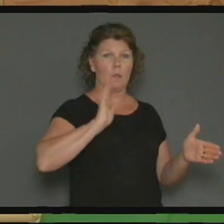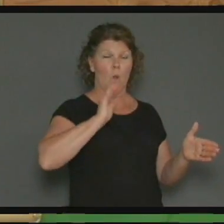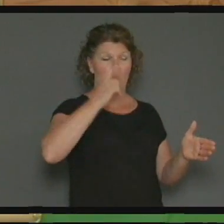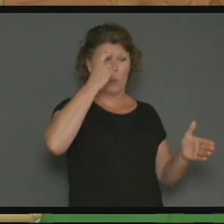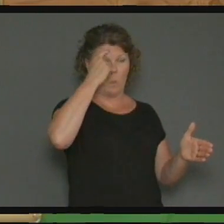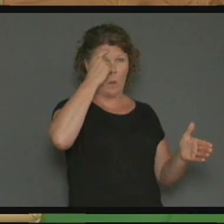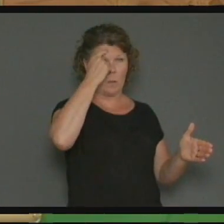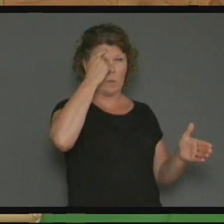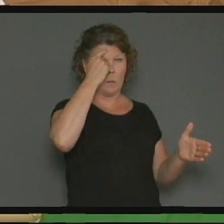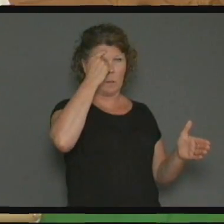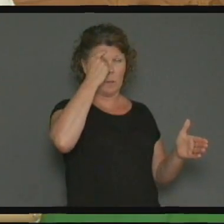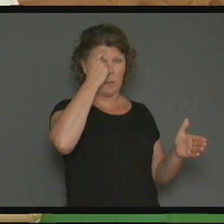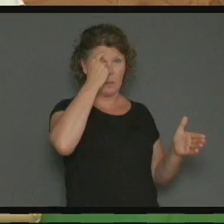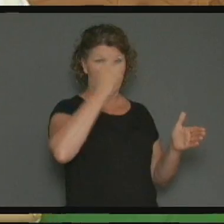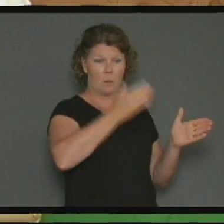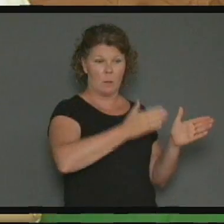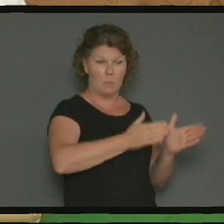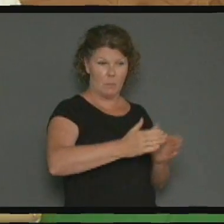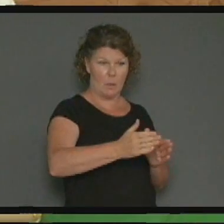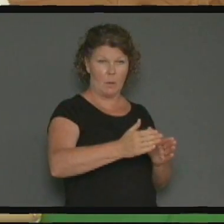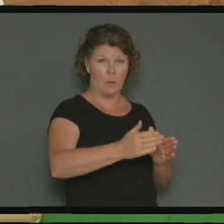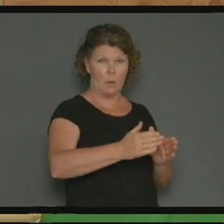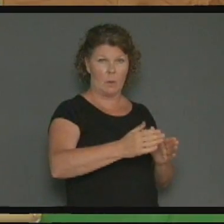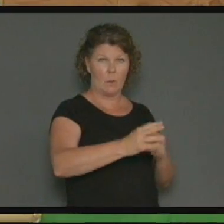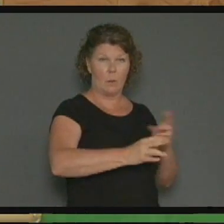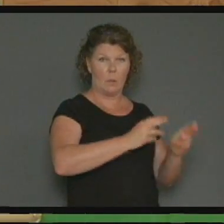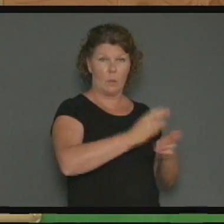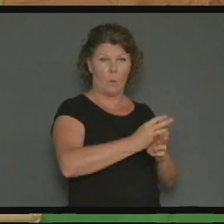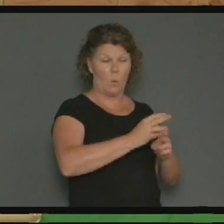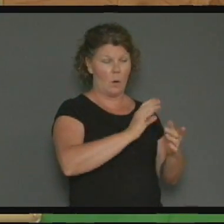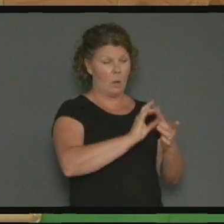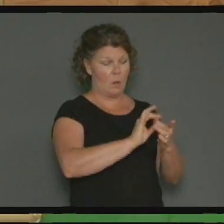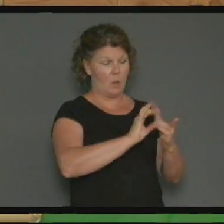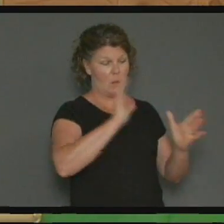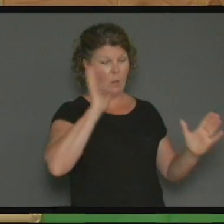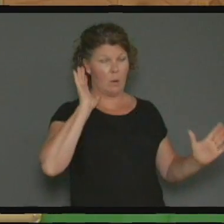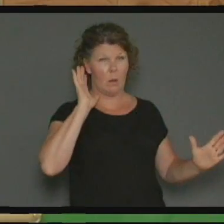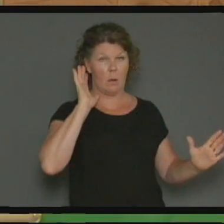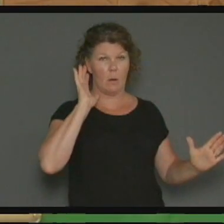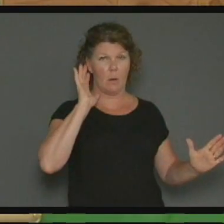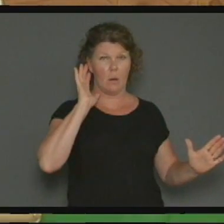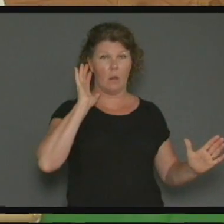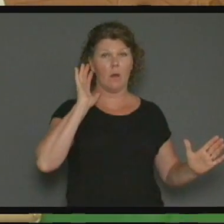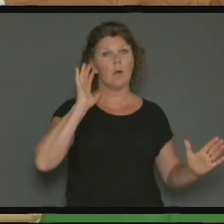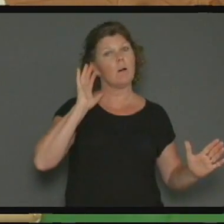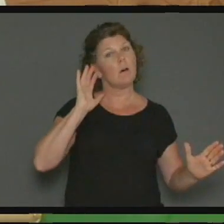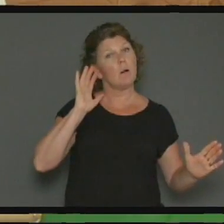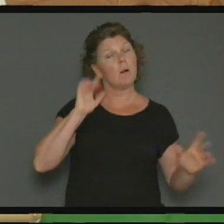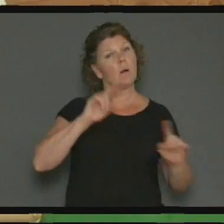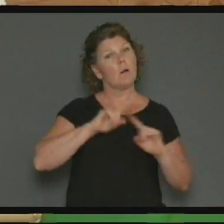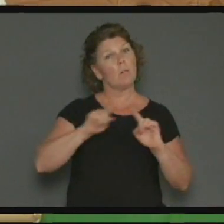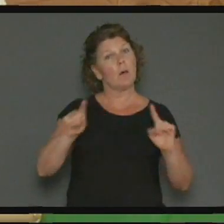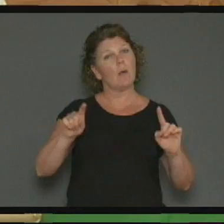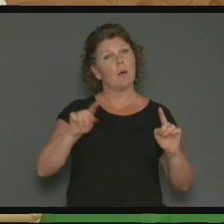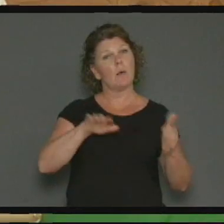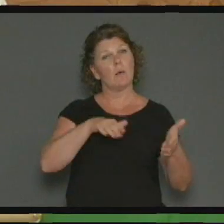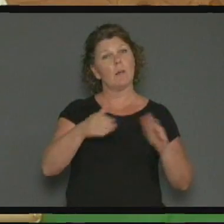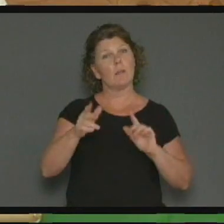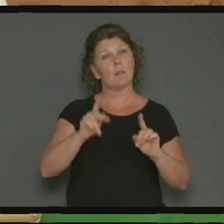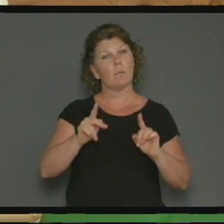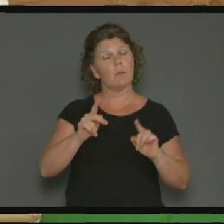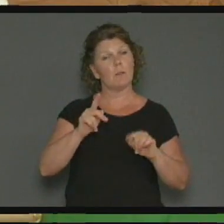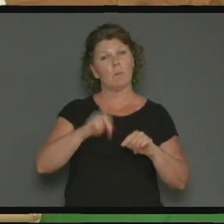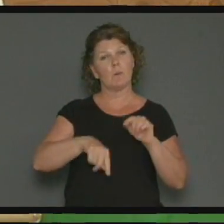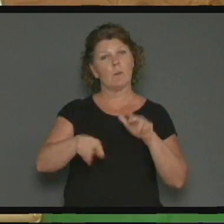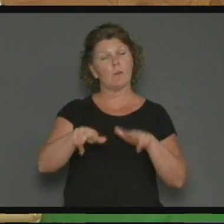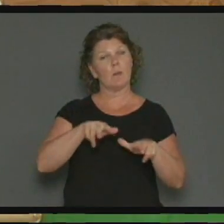thoughts, and the patterns of this world. But dead people don't walk.